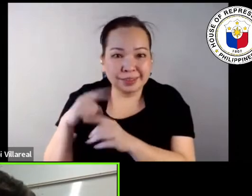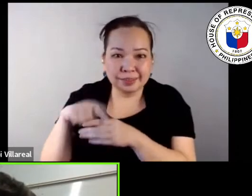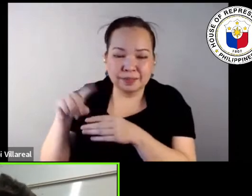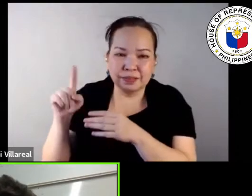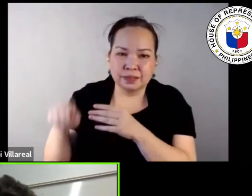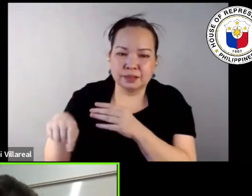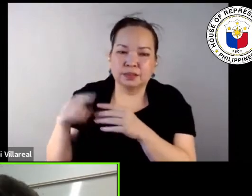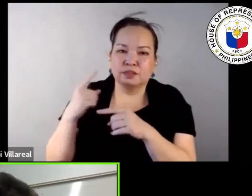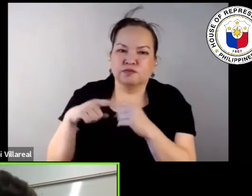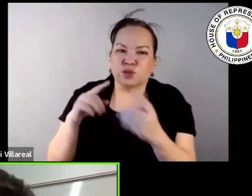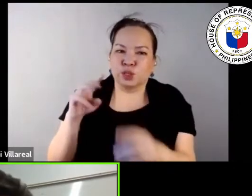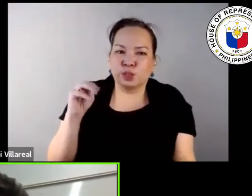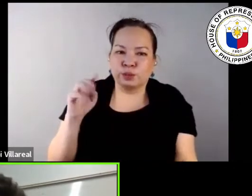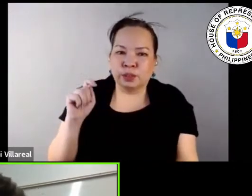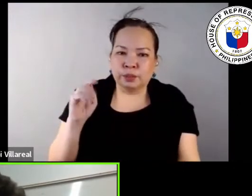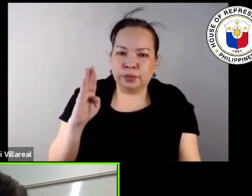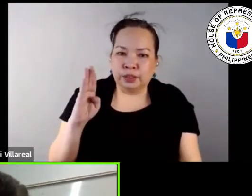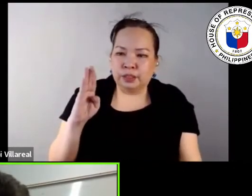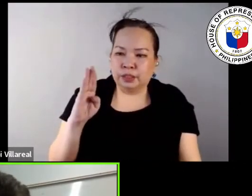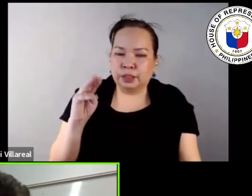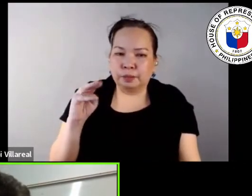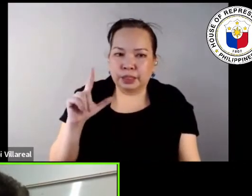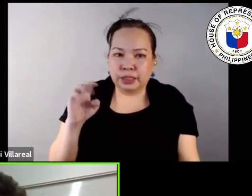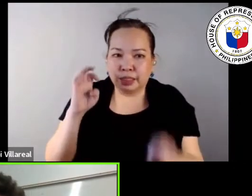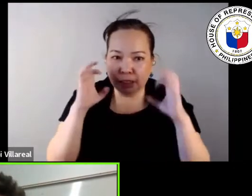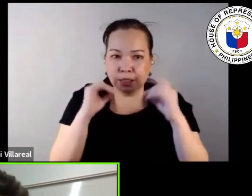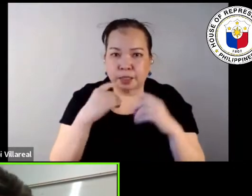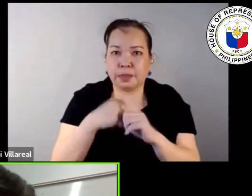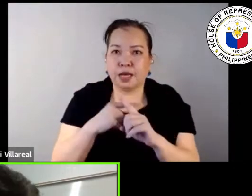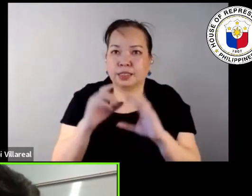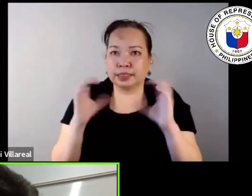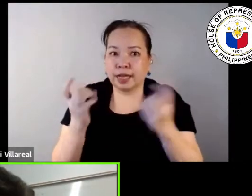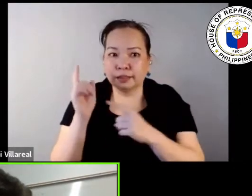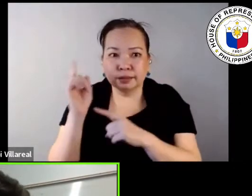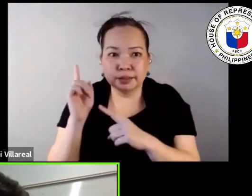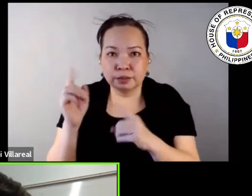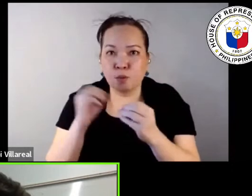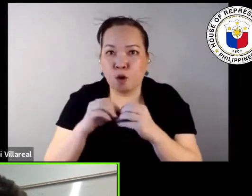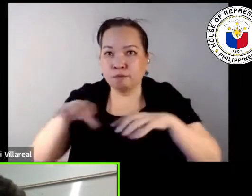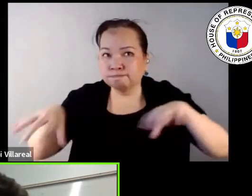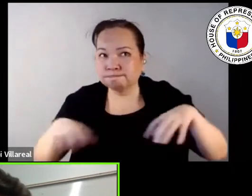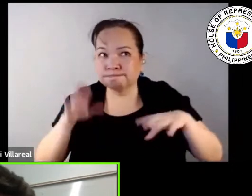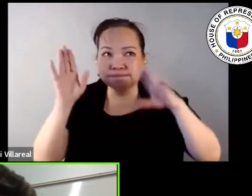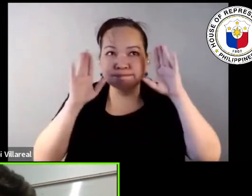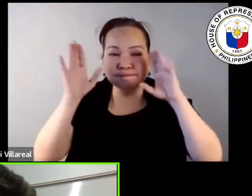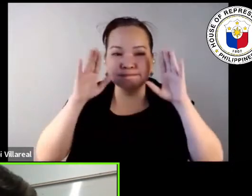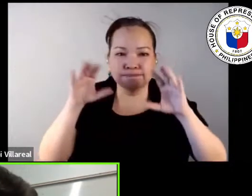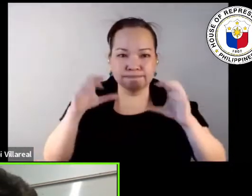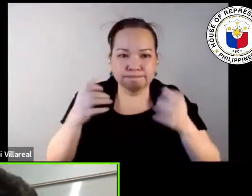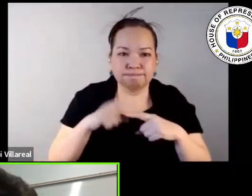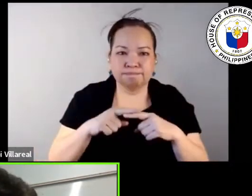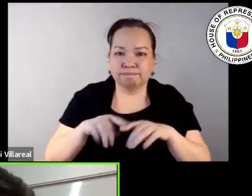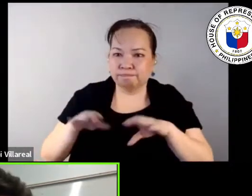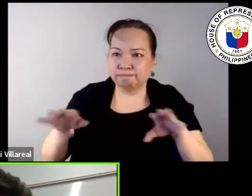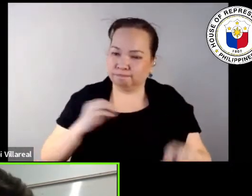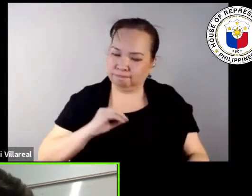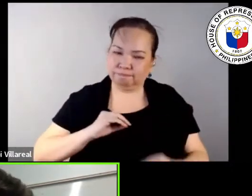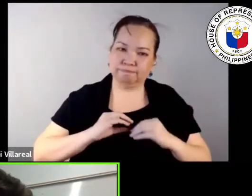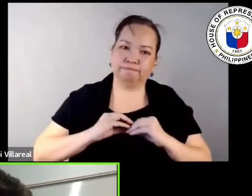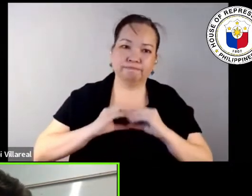mother tongue education, such as classroom attendance, more active classroom participation, higher child